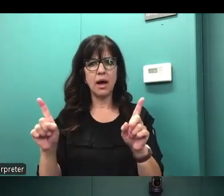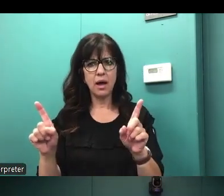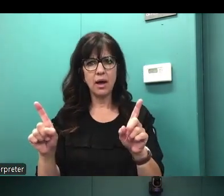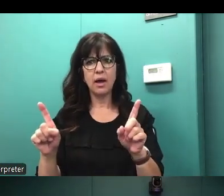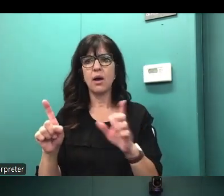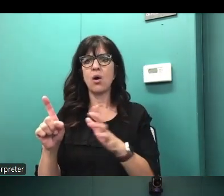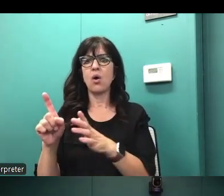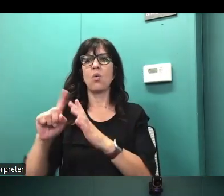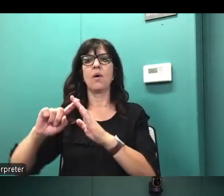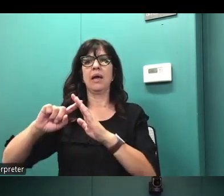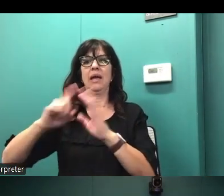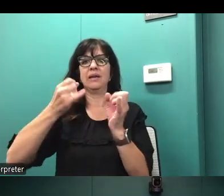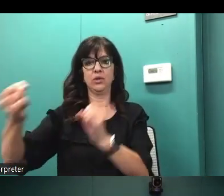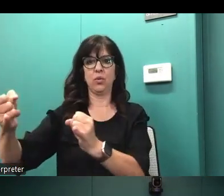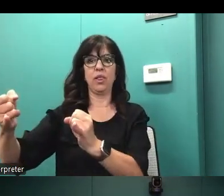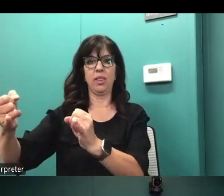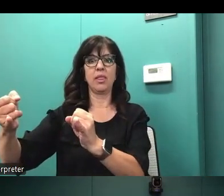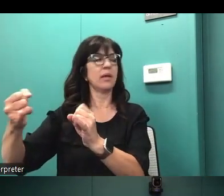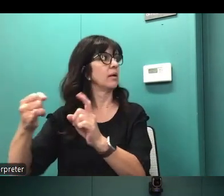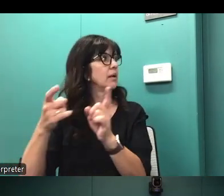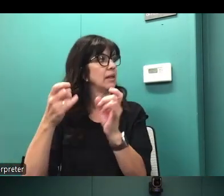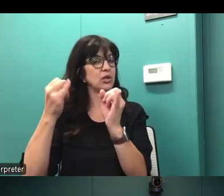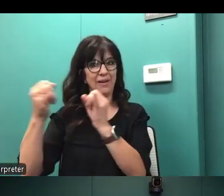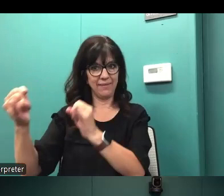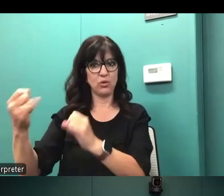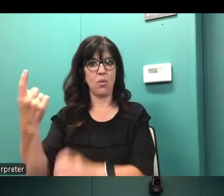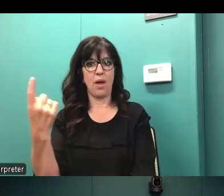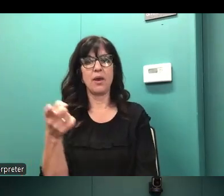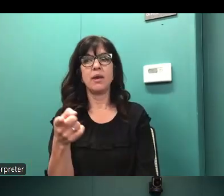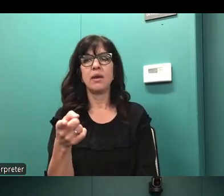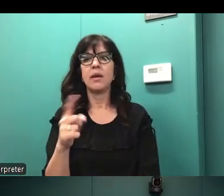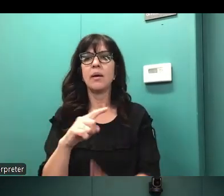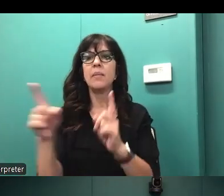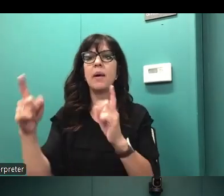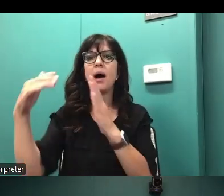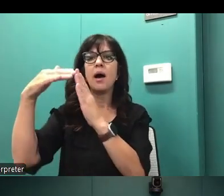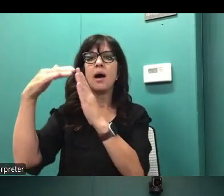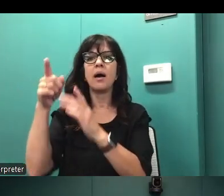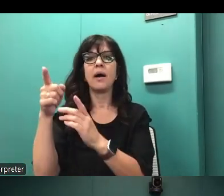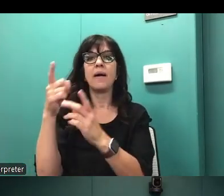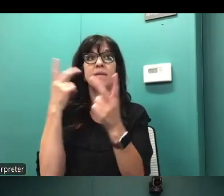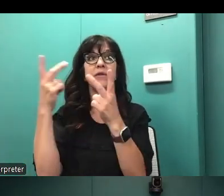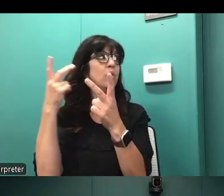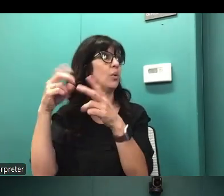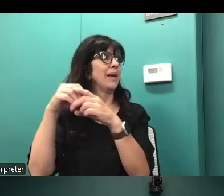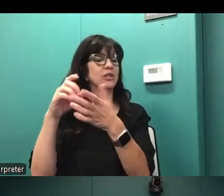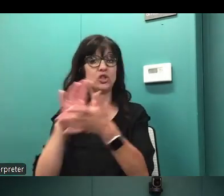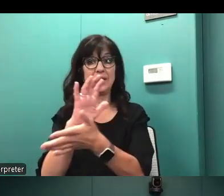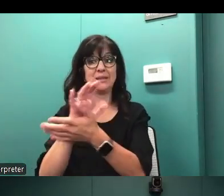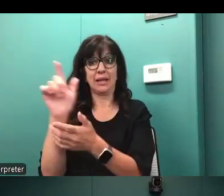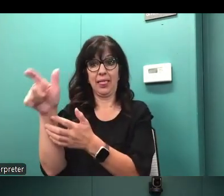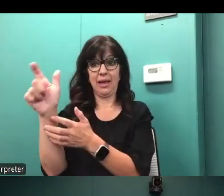sheets. Okay. Yeah, there's individual. too. Yeah, there's an individual one. But up here in view and sheets, you just click on